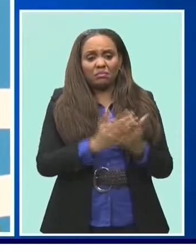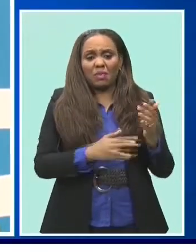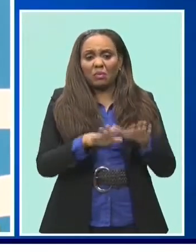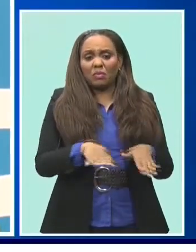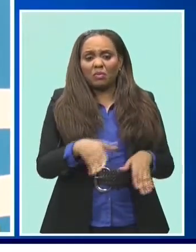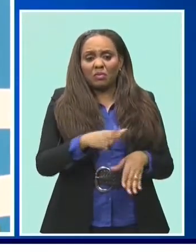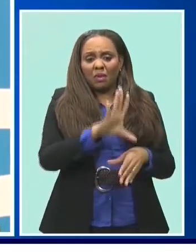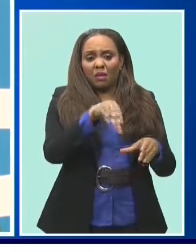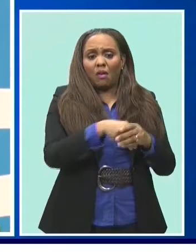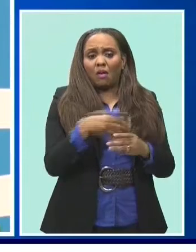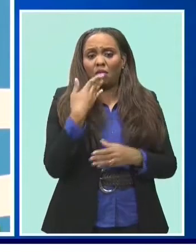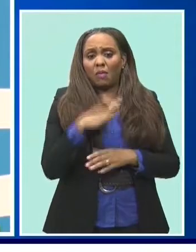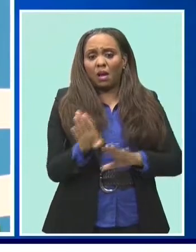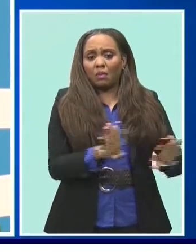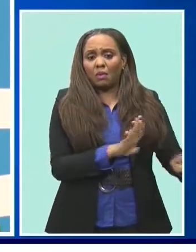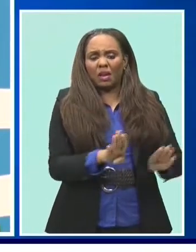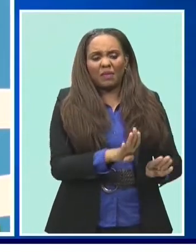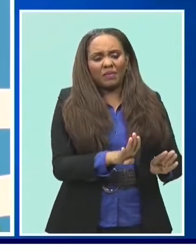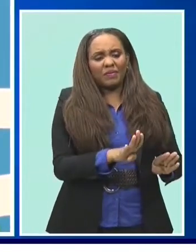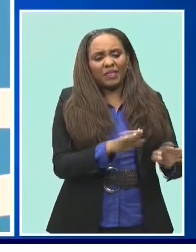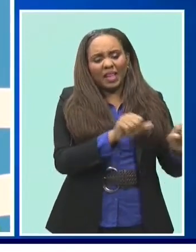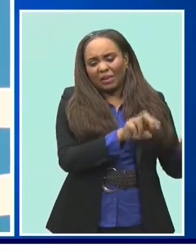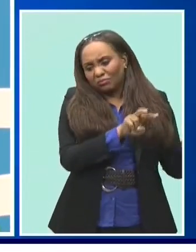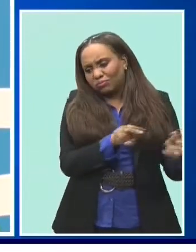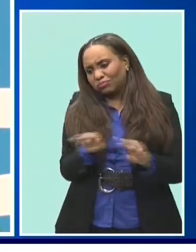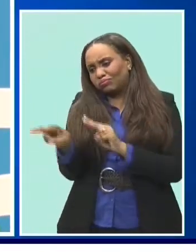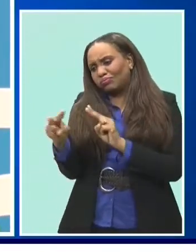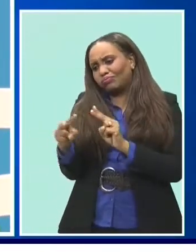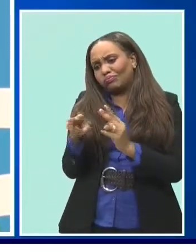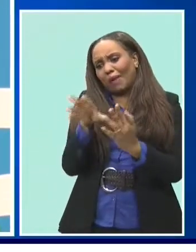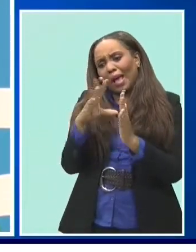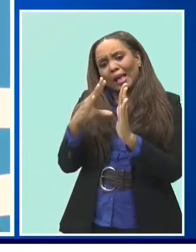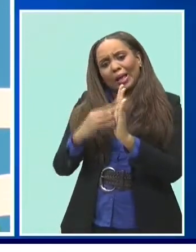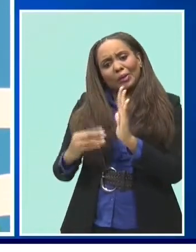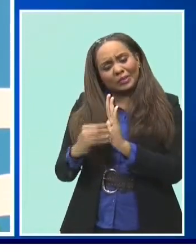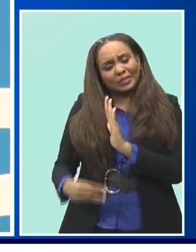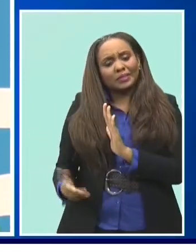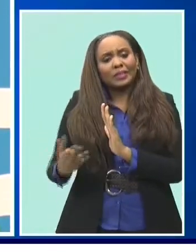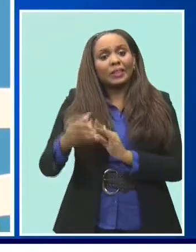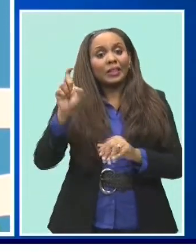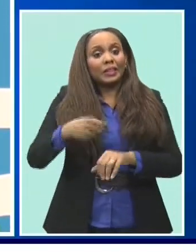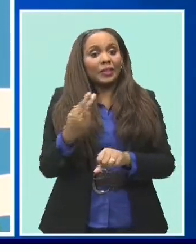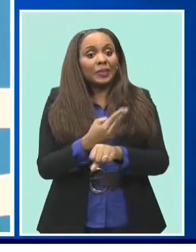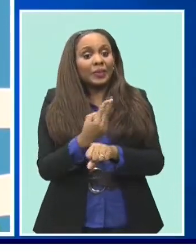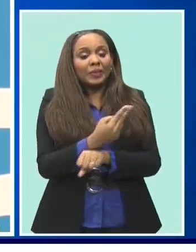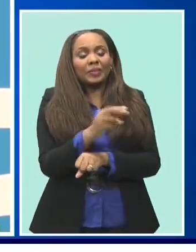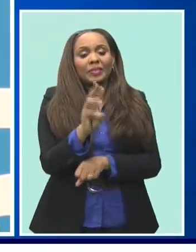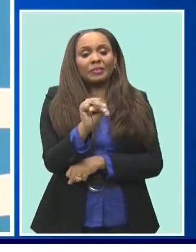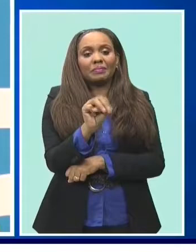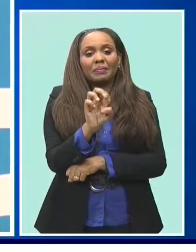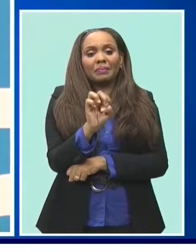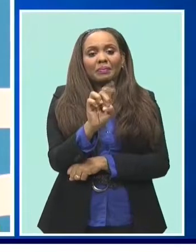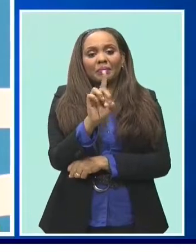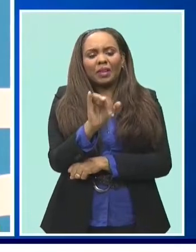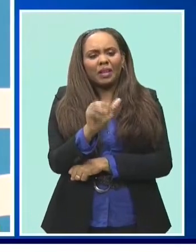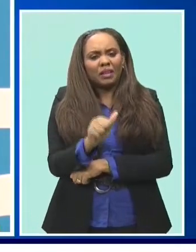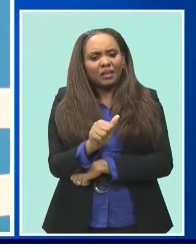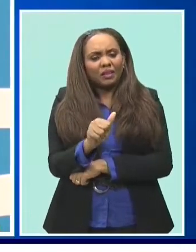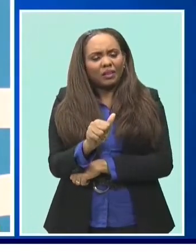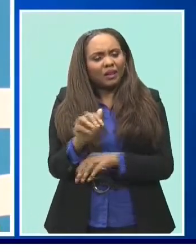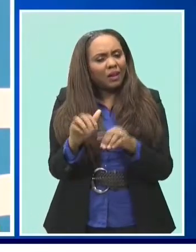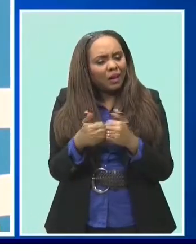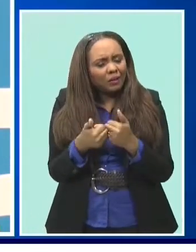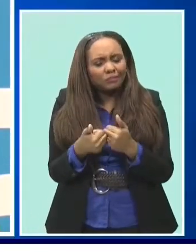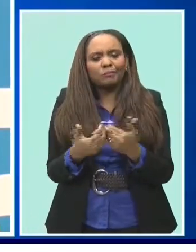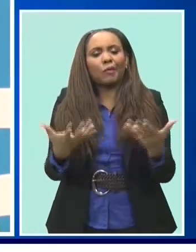deviant path or leaning towards a deviant path. So we really need to use our media in a way that will allow